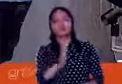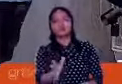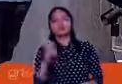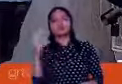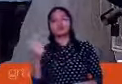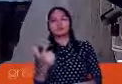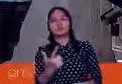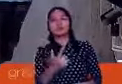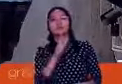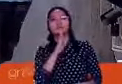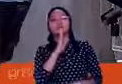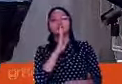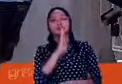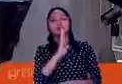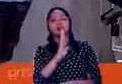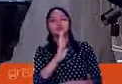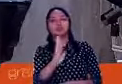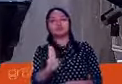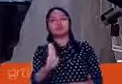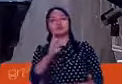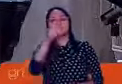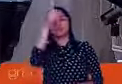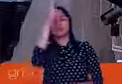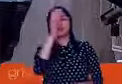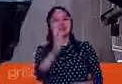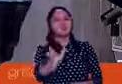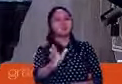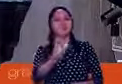of God to be.